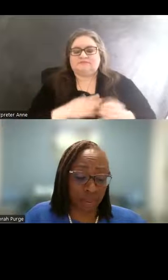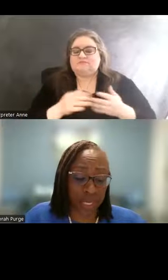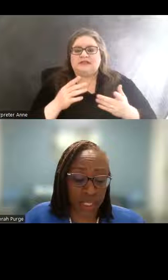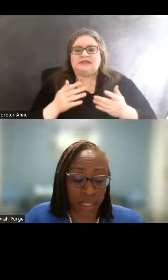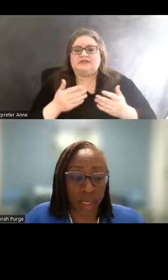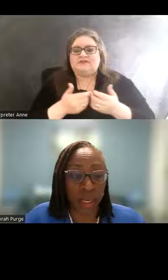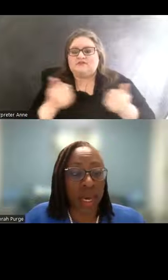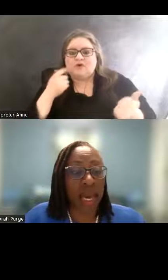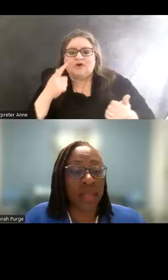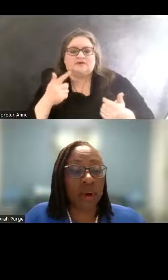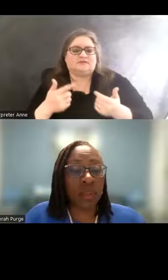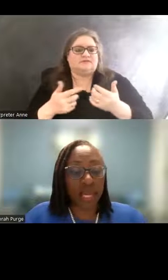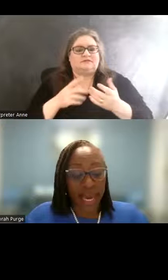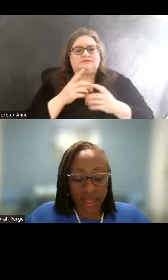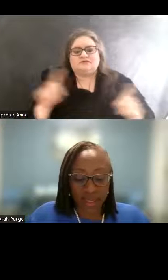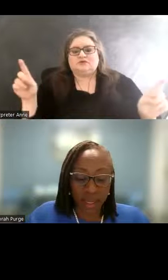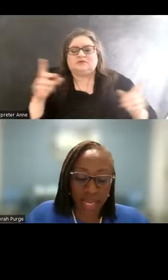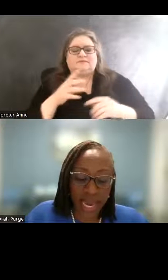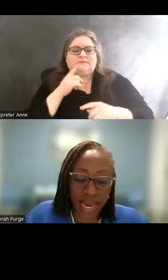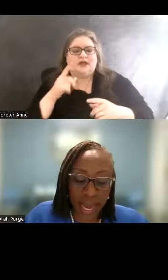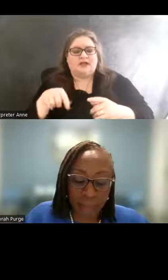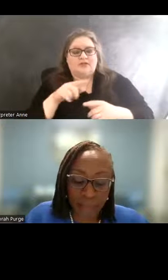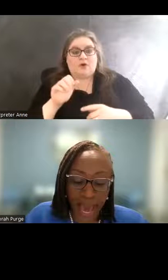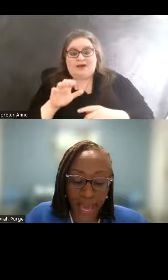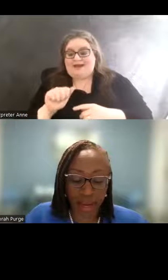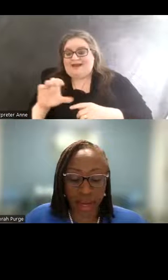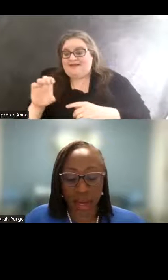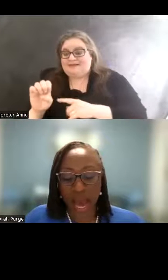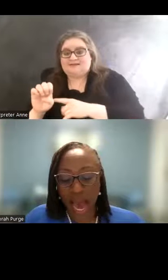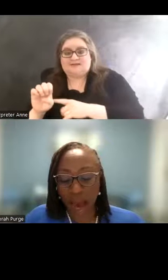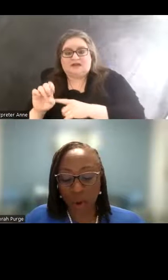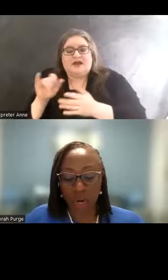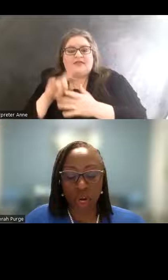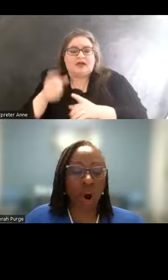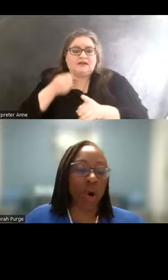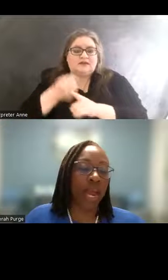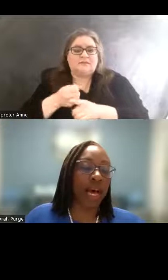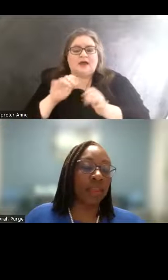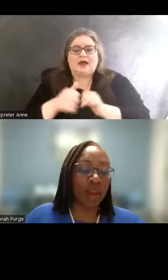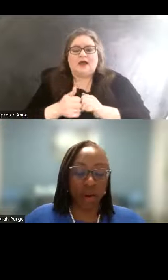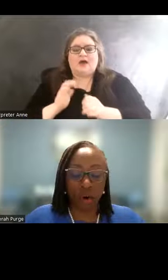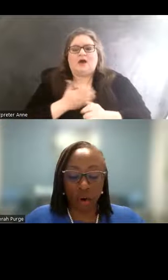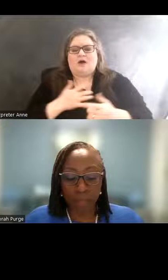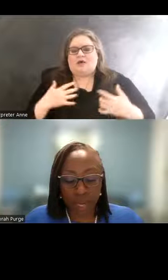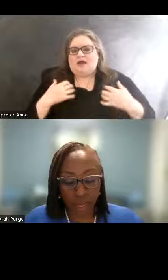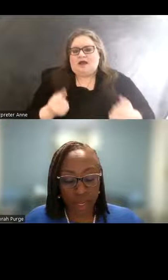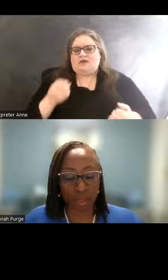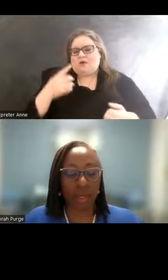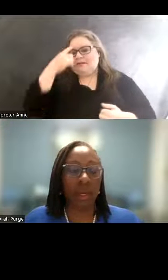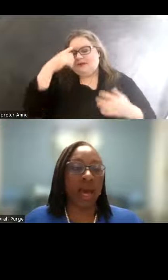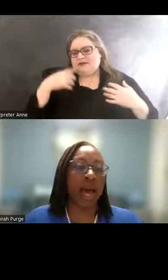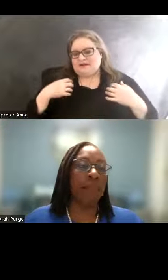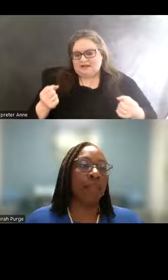and separation. And those ACE, they can impact how our health and our mental